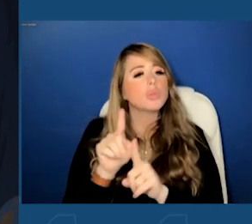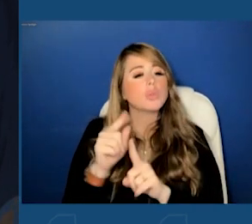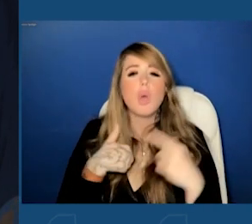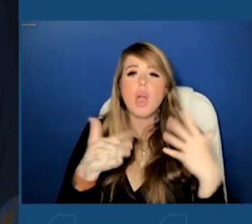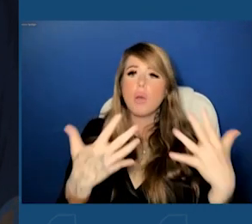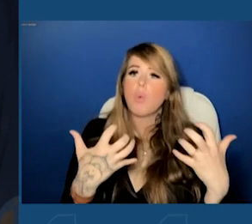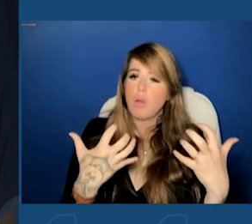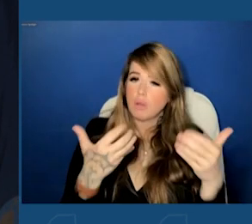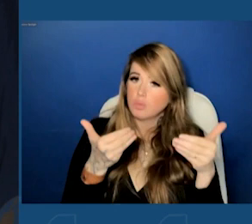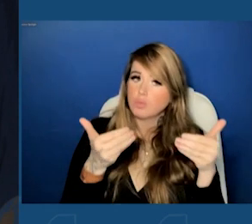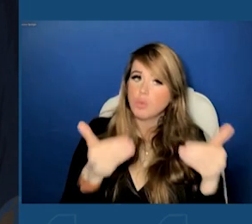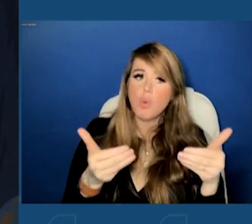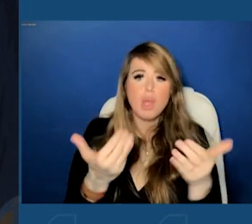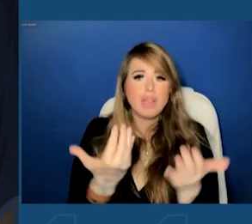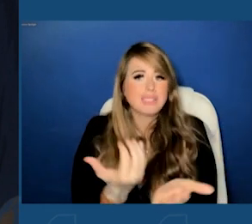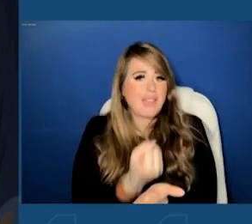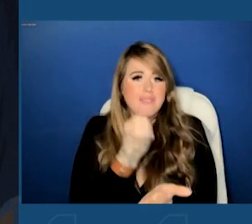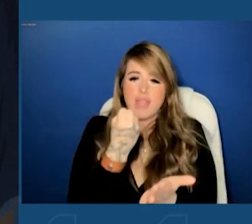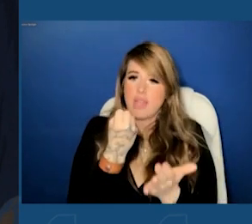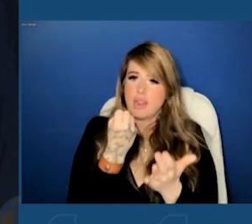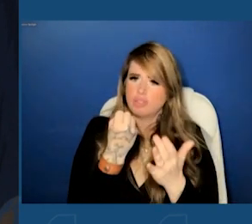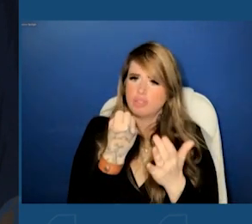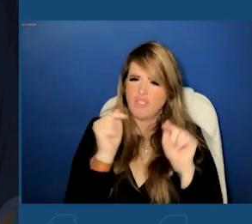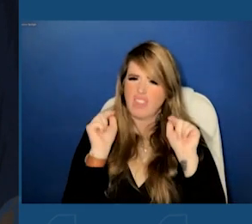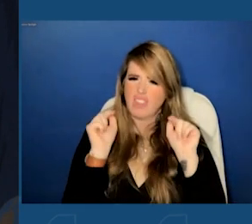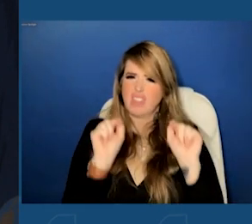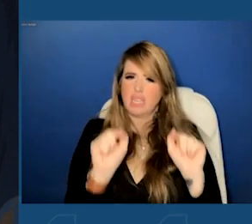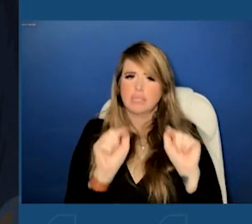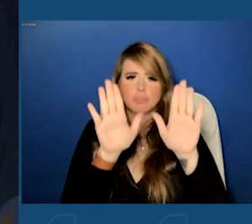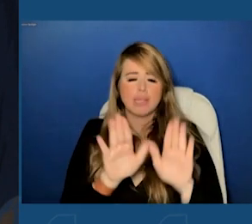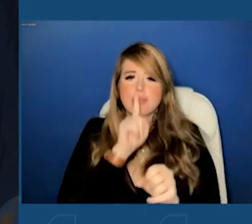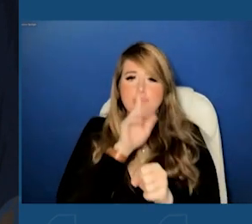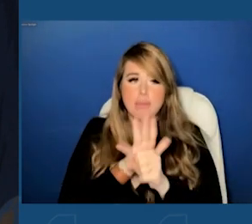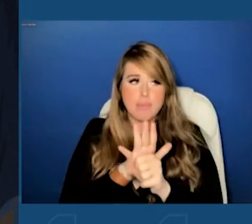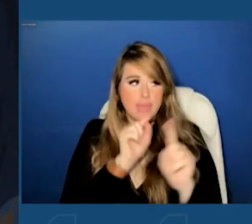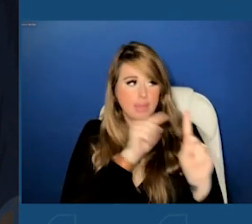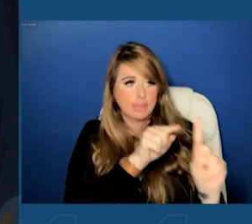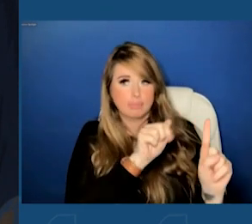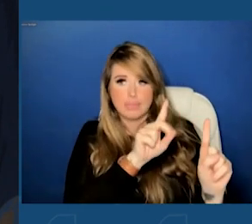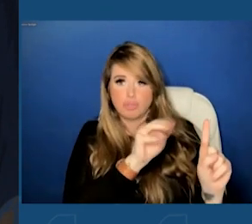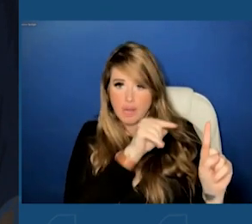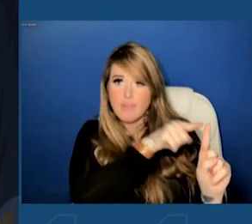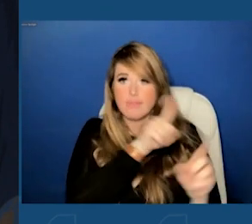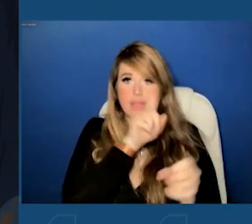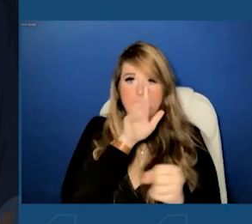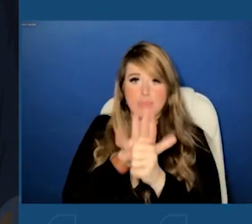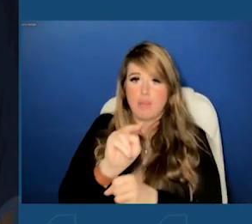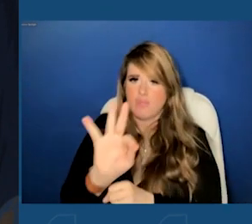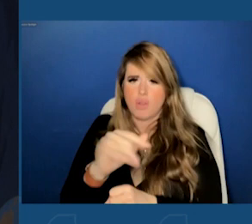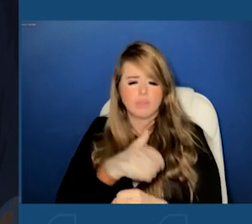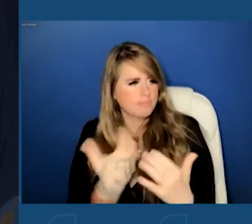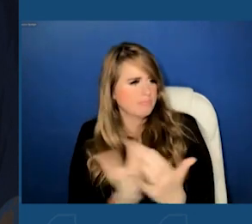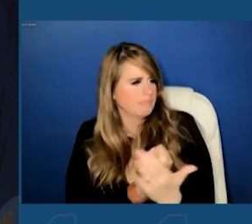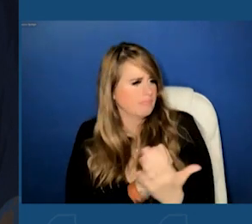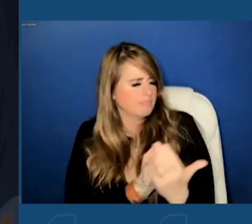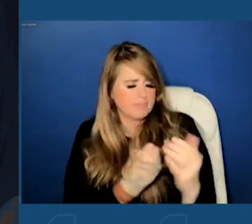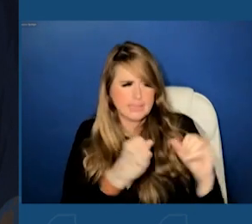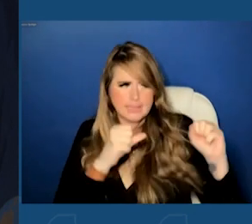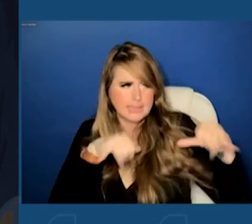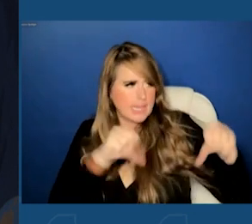great commitment that this administration has to the city of Niagara Falls. And, the announcements